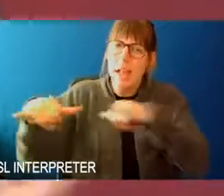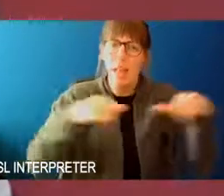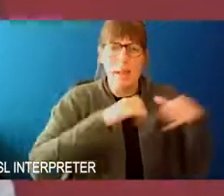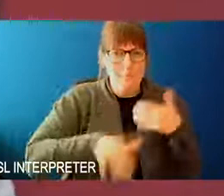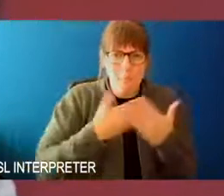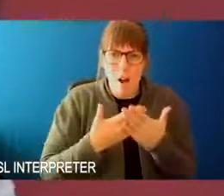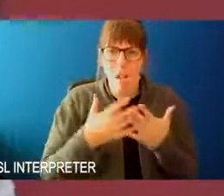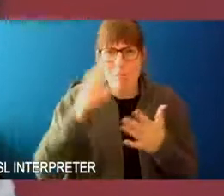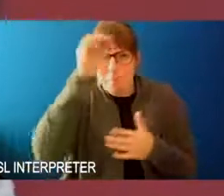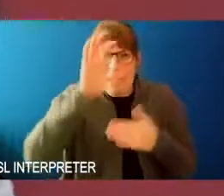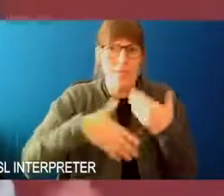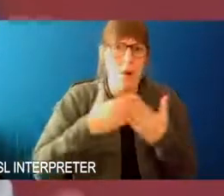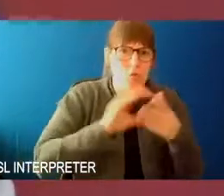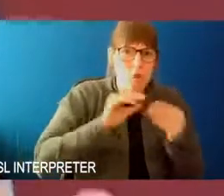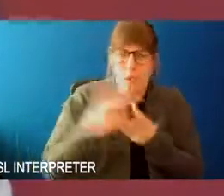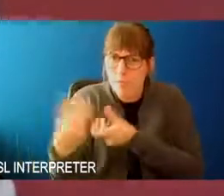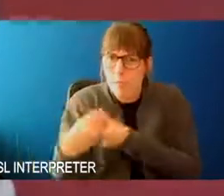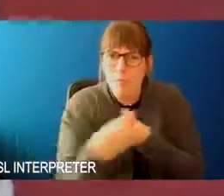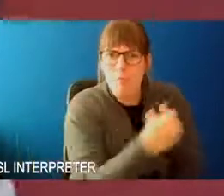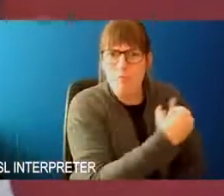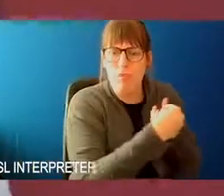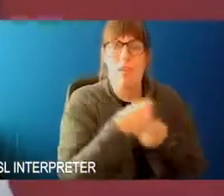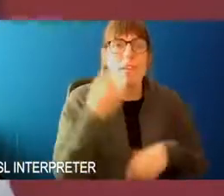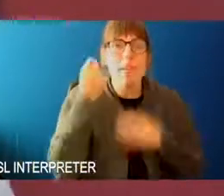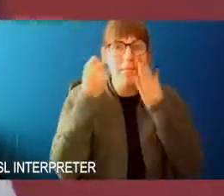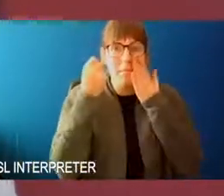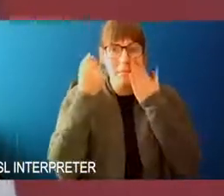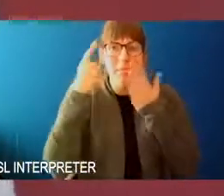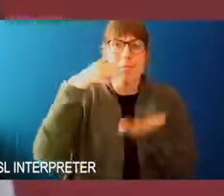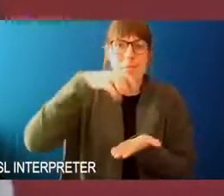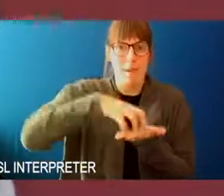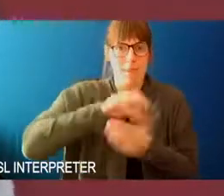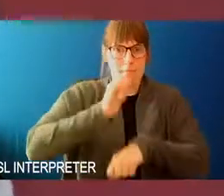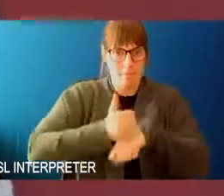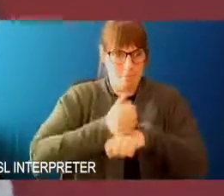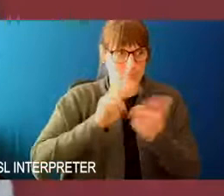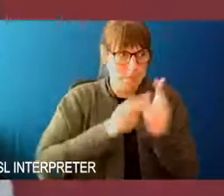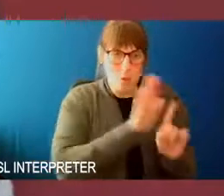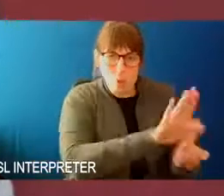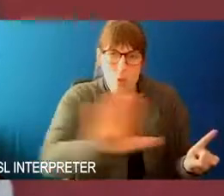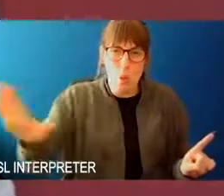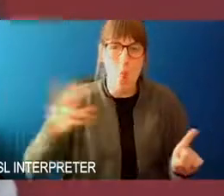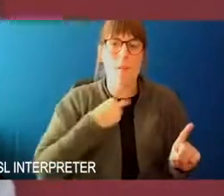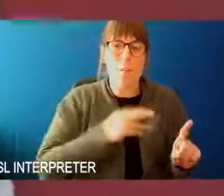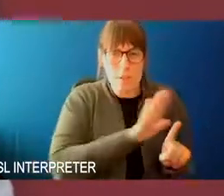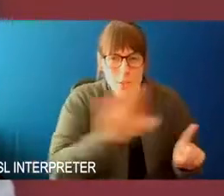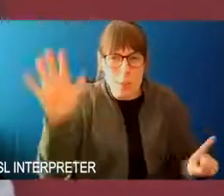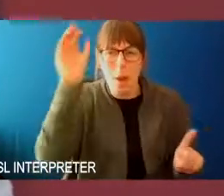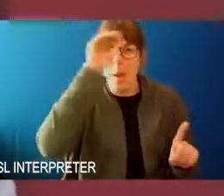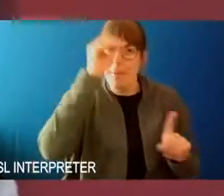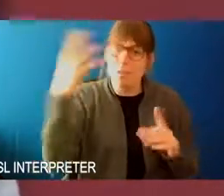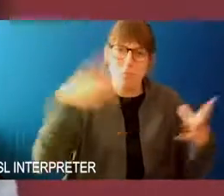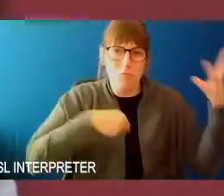want to be the only voice that's heard or represented. But that by creating a platform where the goal is to